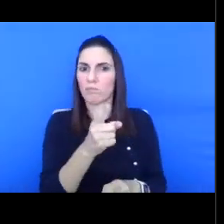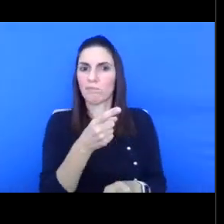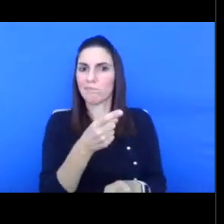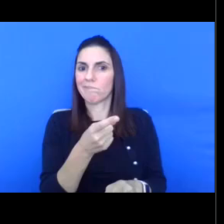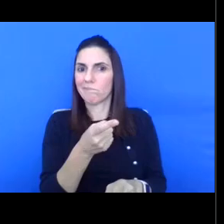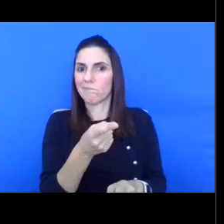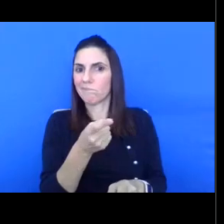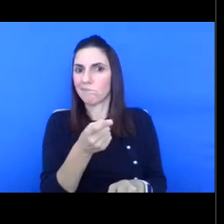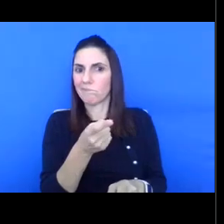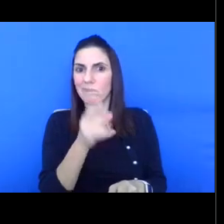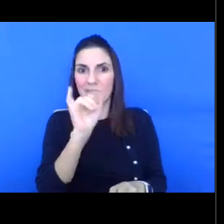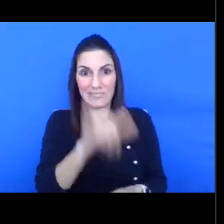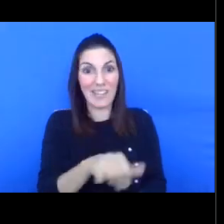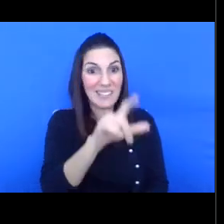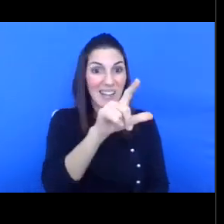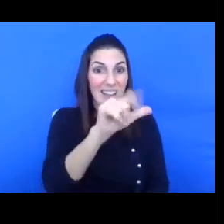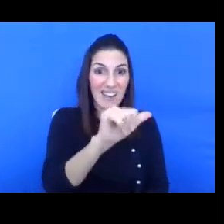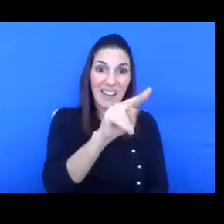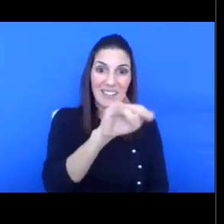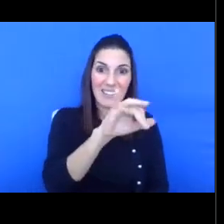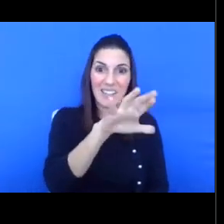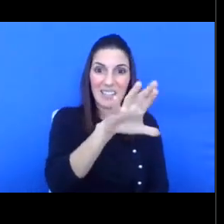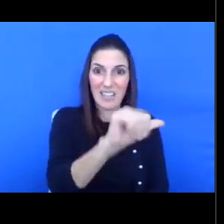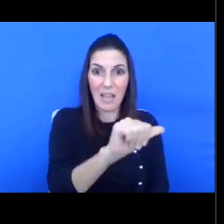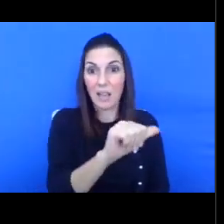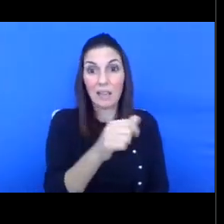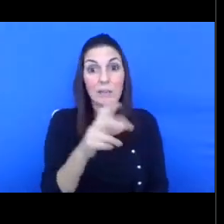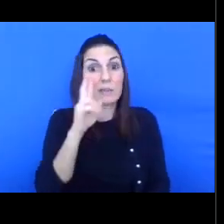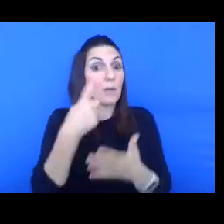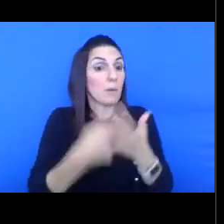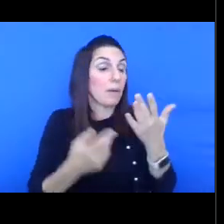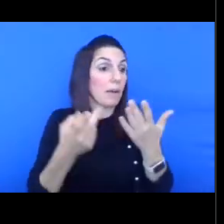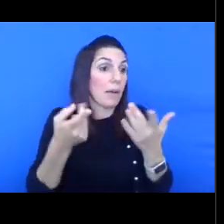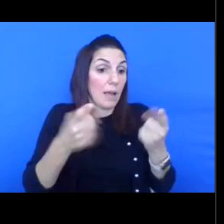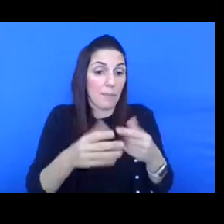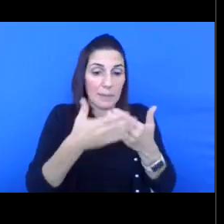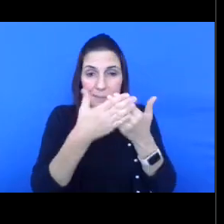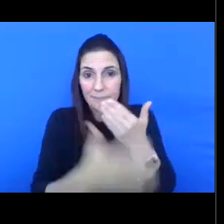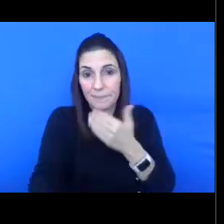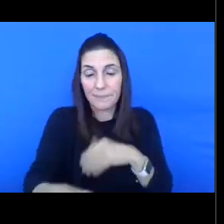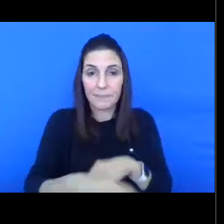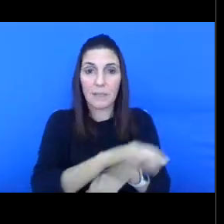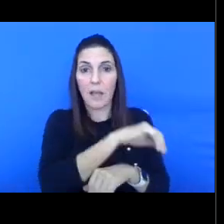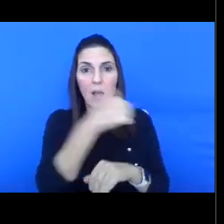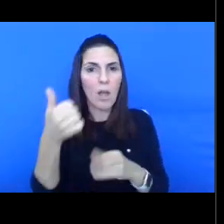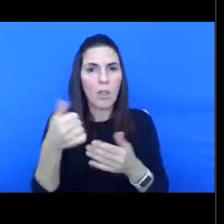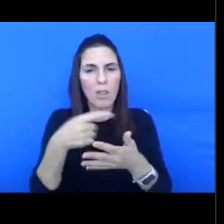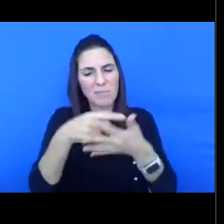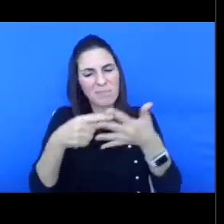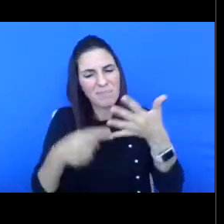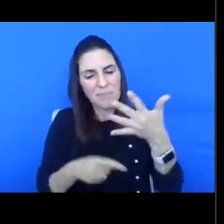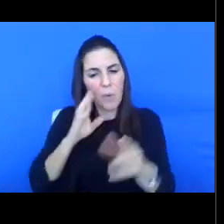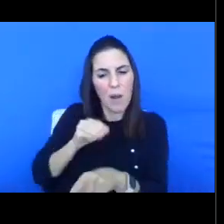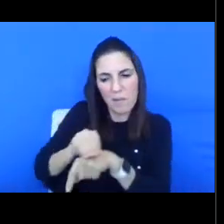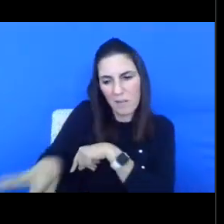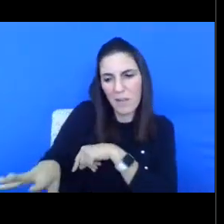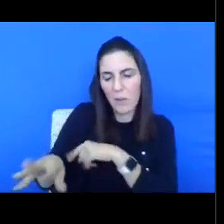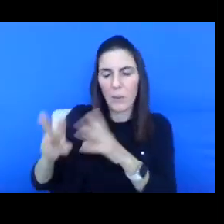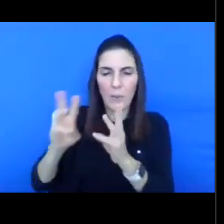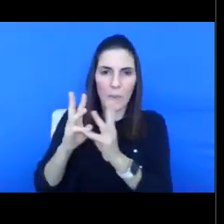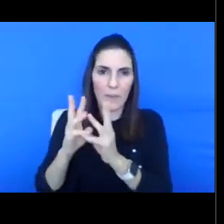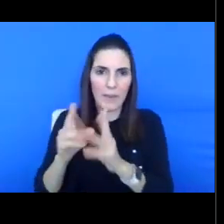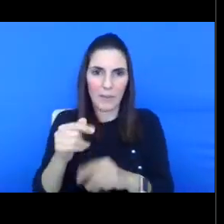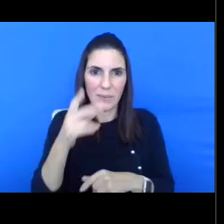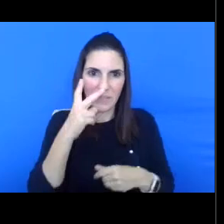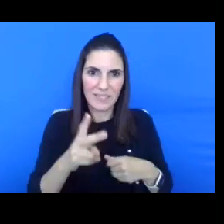That's La Nina. We'll see what happens from there. Some other factors that are in play, you have this double dip La